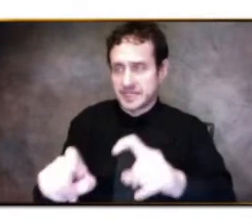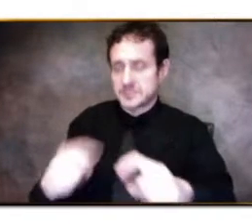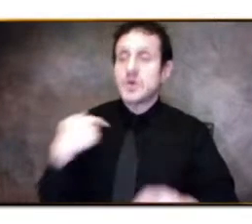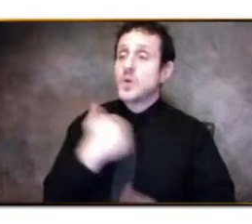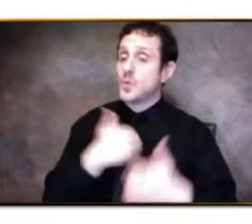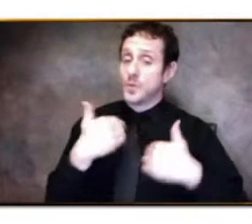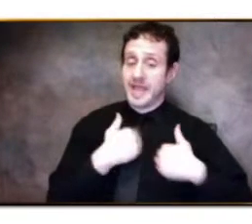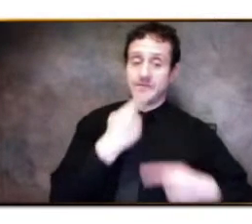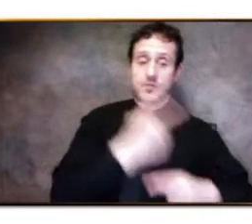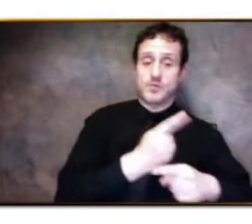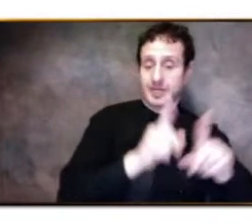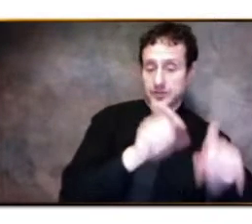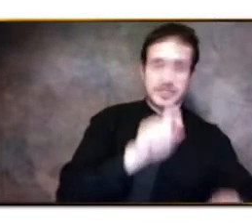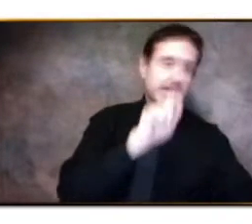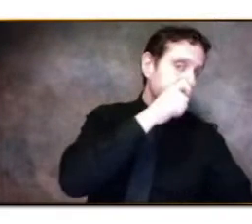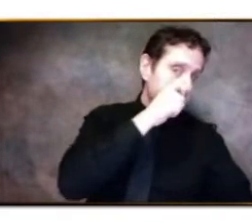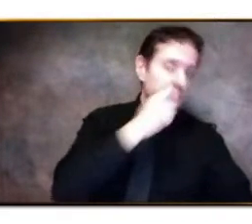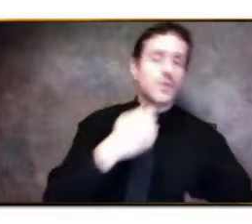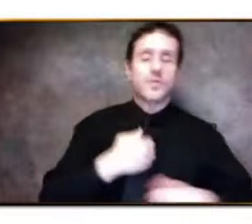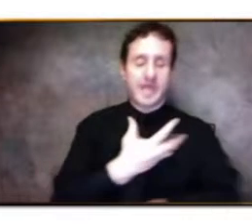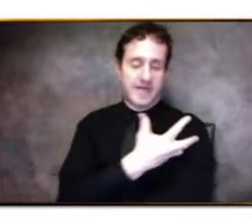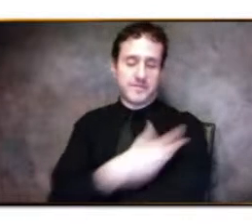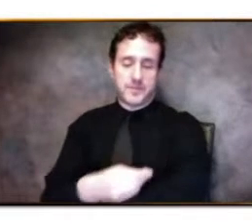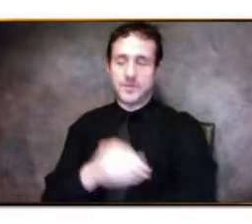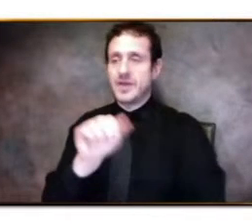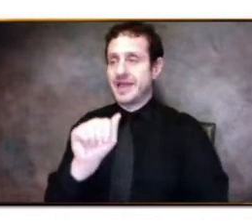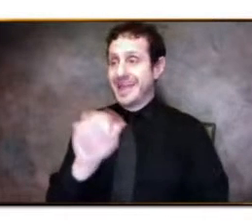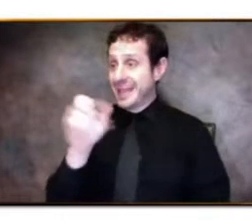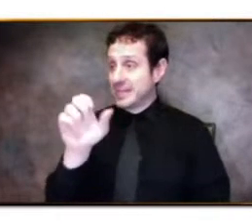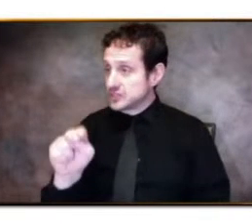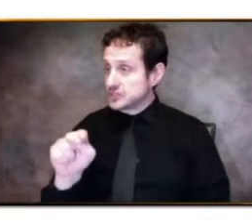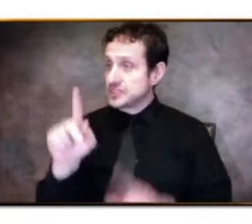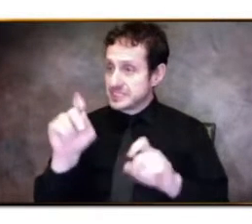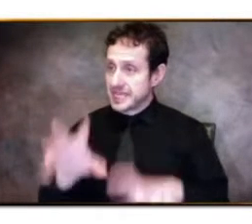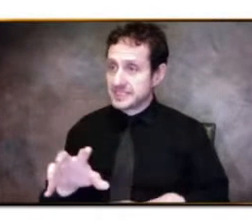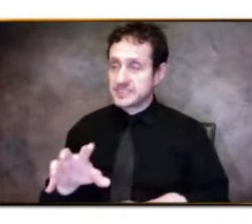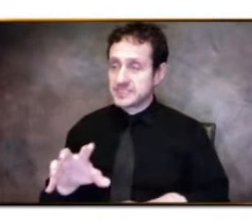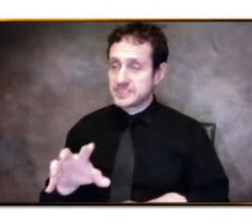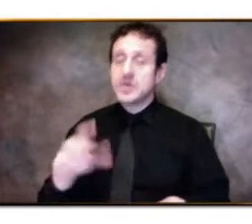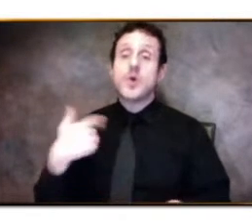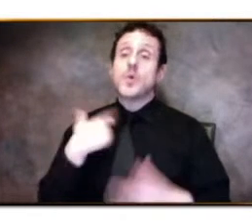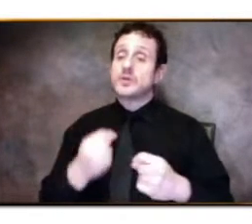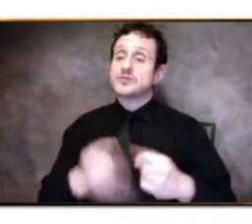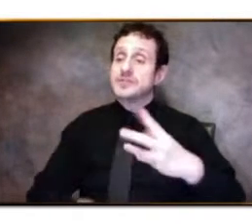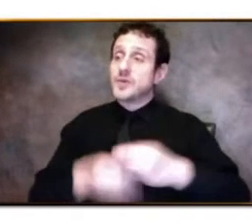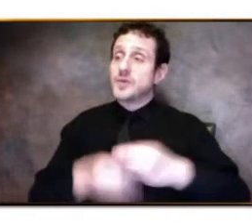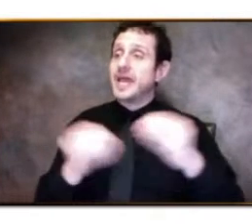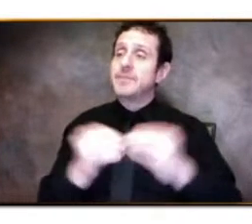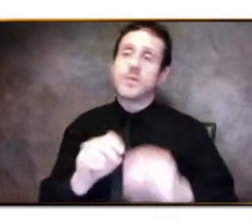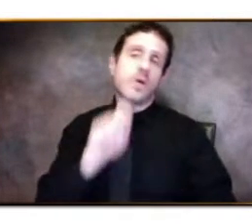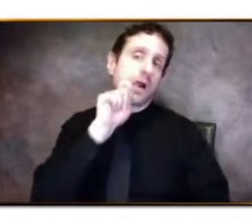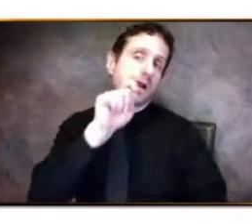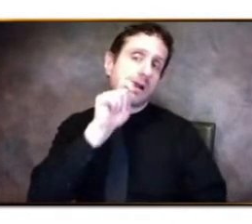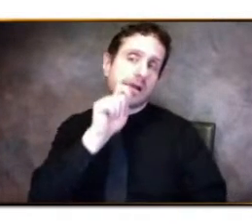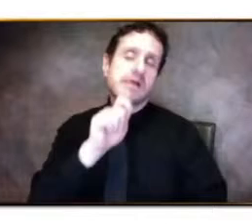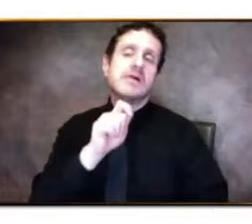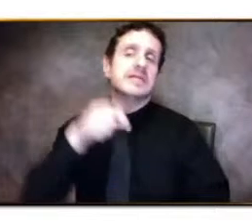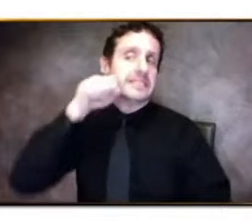adding on top of it. We're working to expand saliva test availability and, of course, the basic PCR